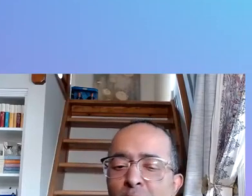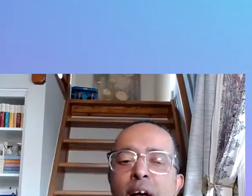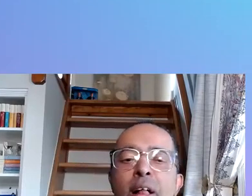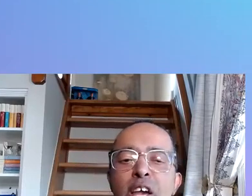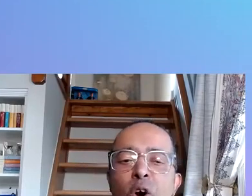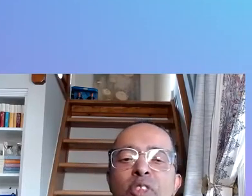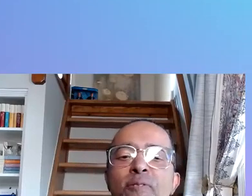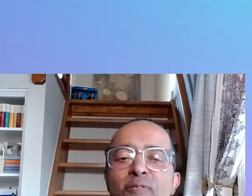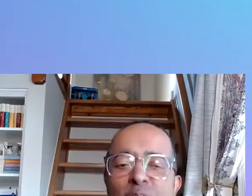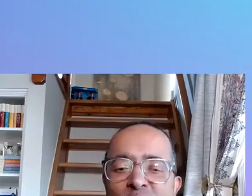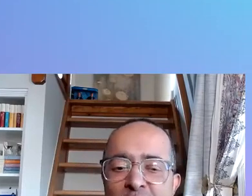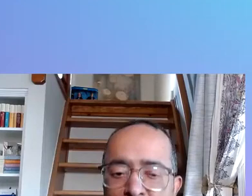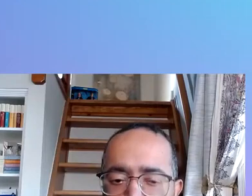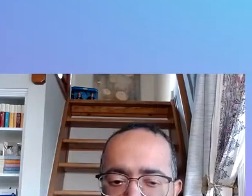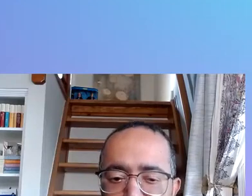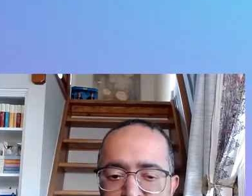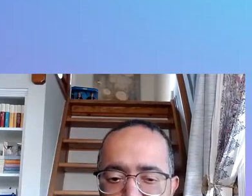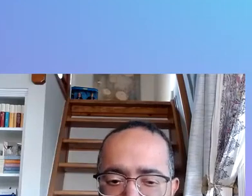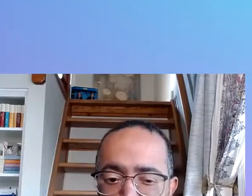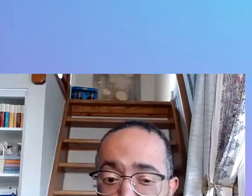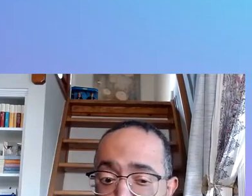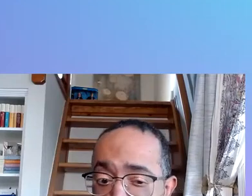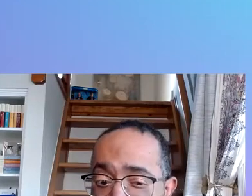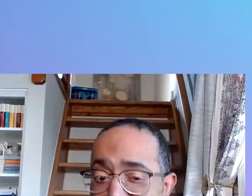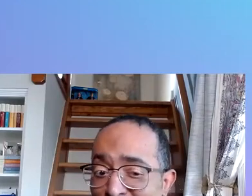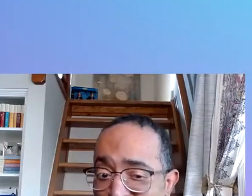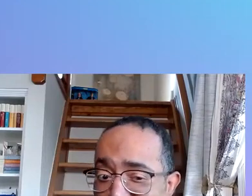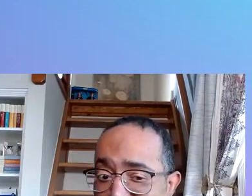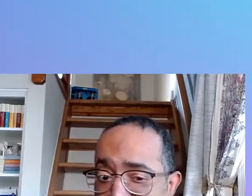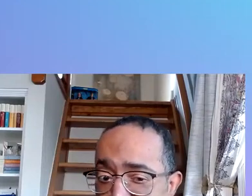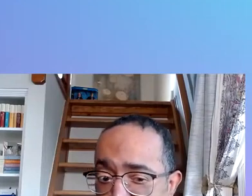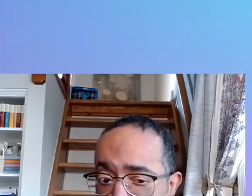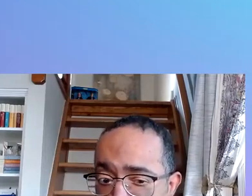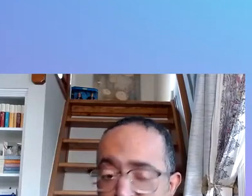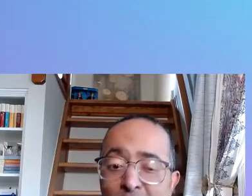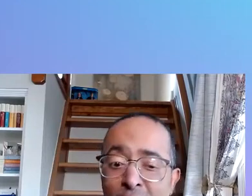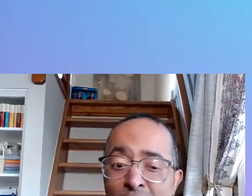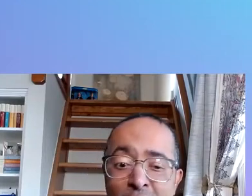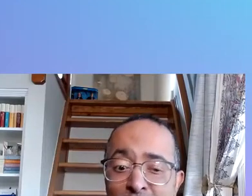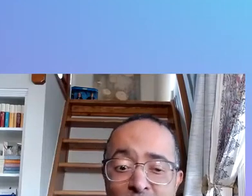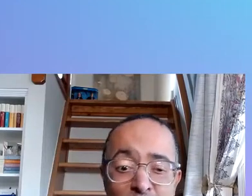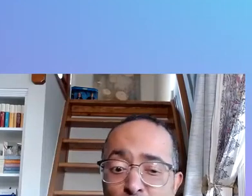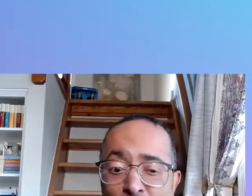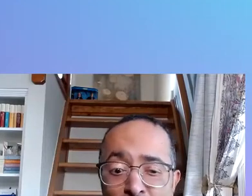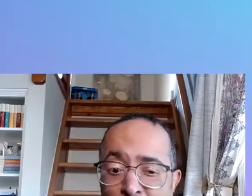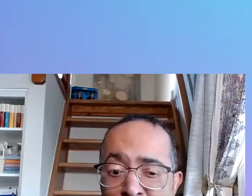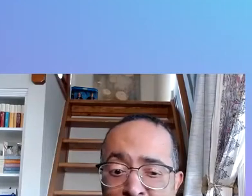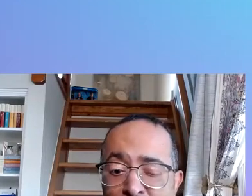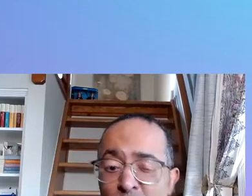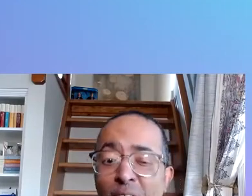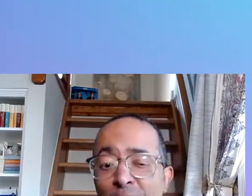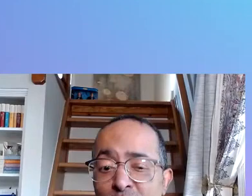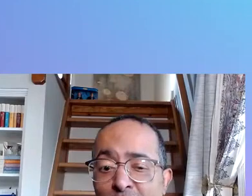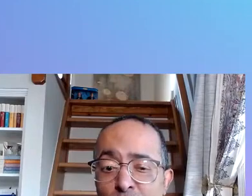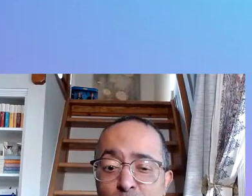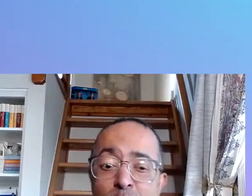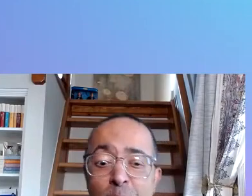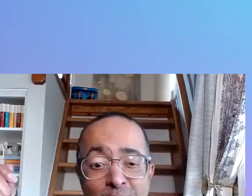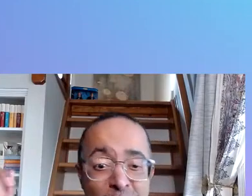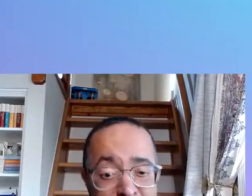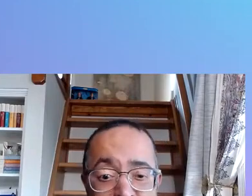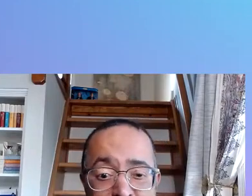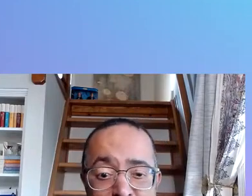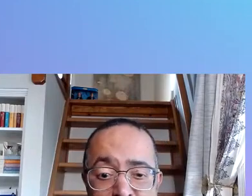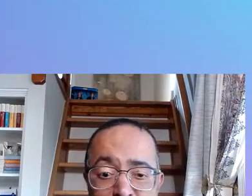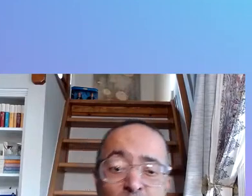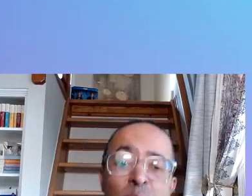by the way, here are the 50 times in the past 2 weeks this hasn't worked. And I did a little rough math. If our advertisers are